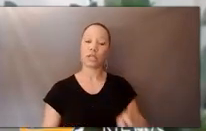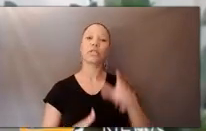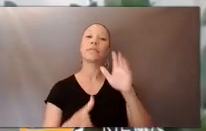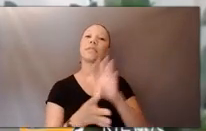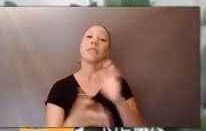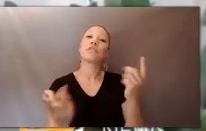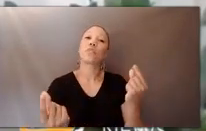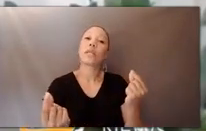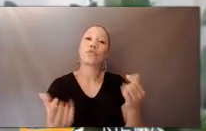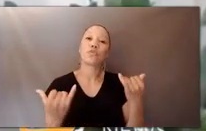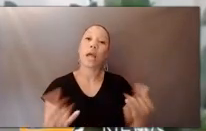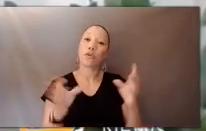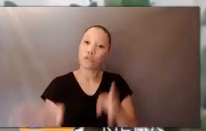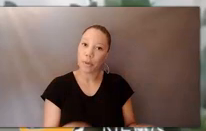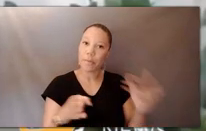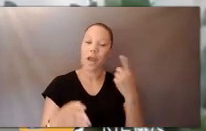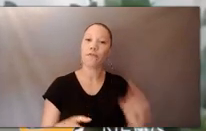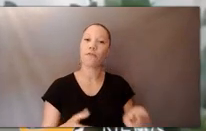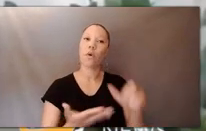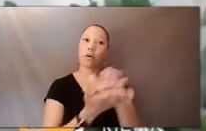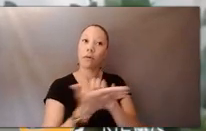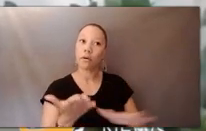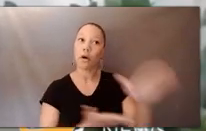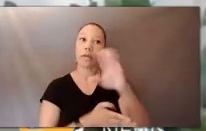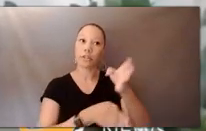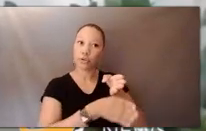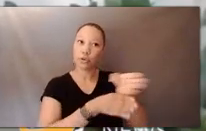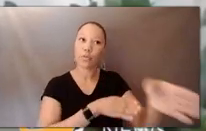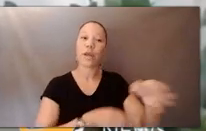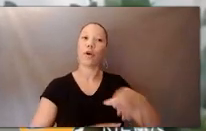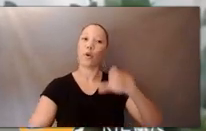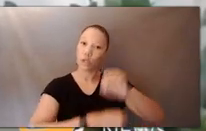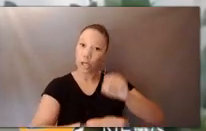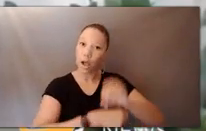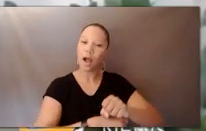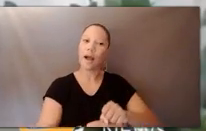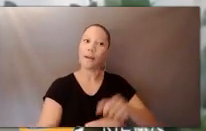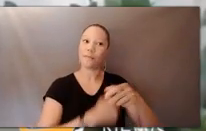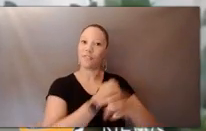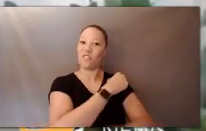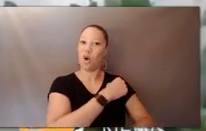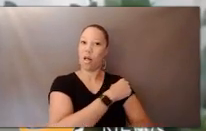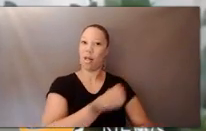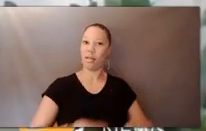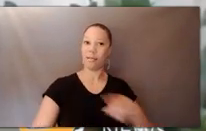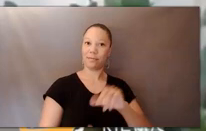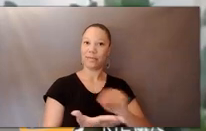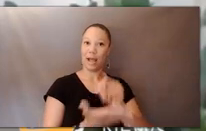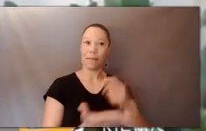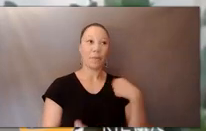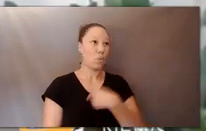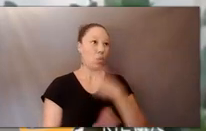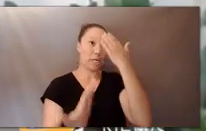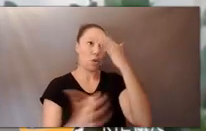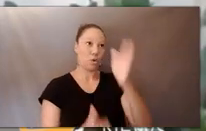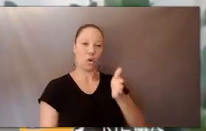do now to prepare for the college and career or job setting this fall? We don't know what is really ahead of